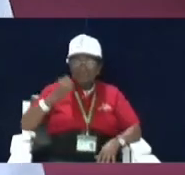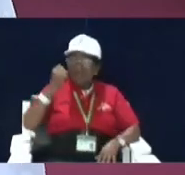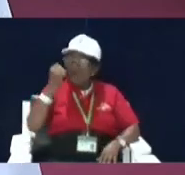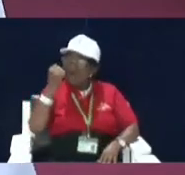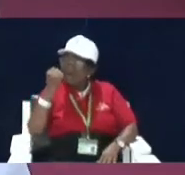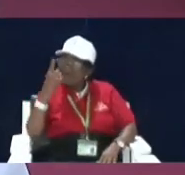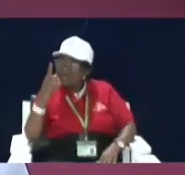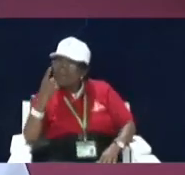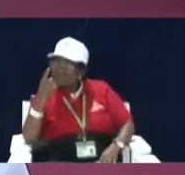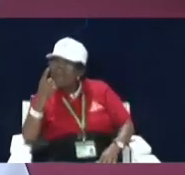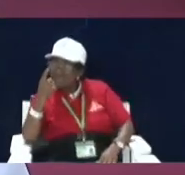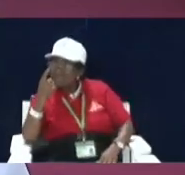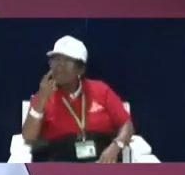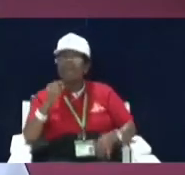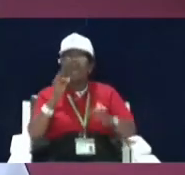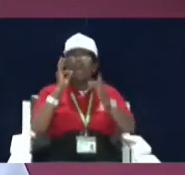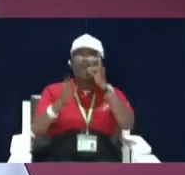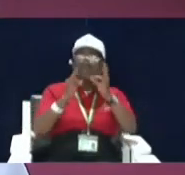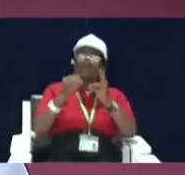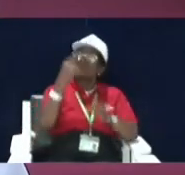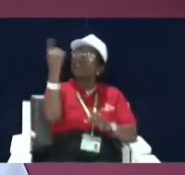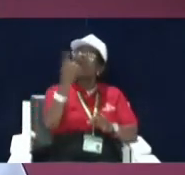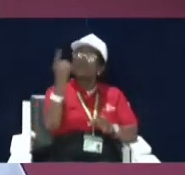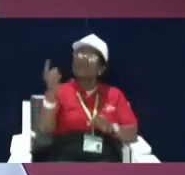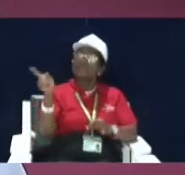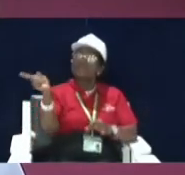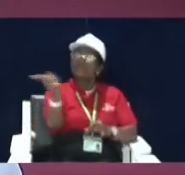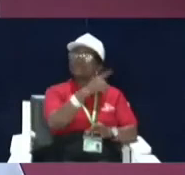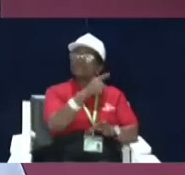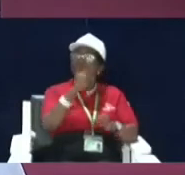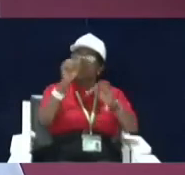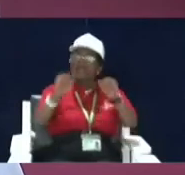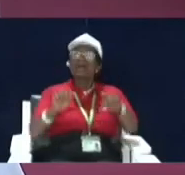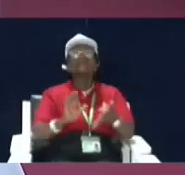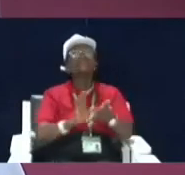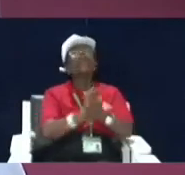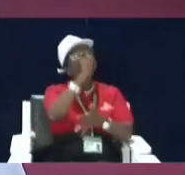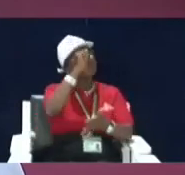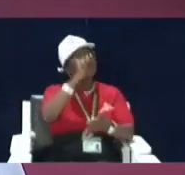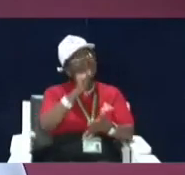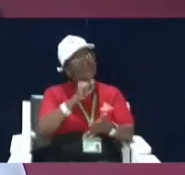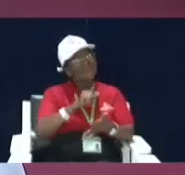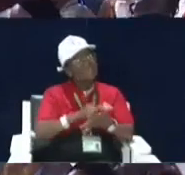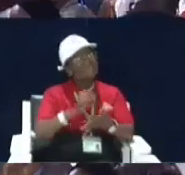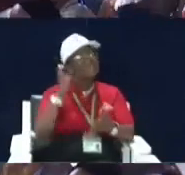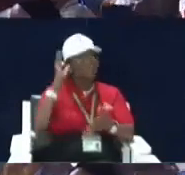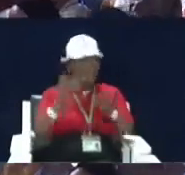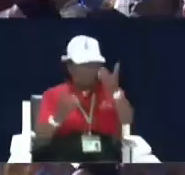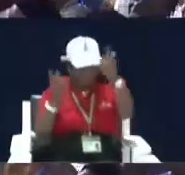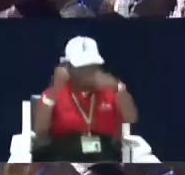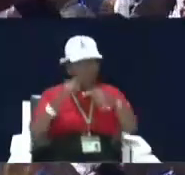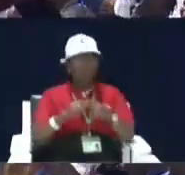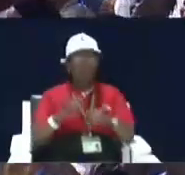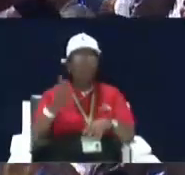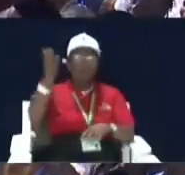If only you can believe, it will come to pass in your life.